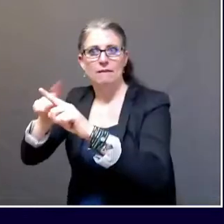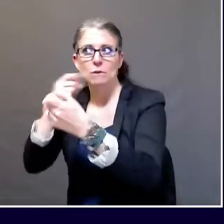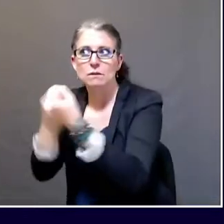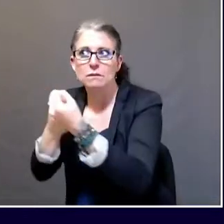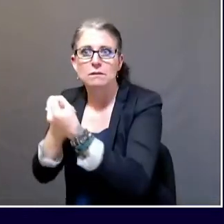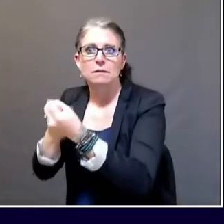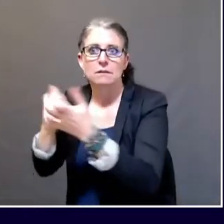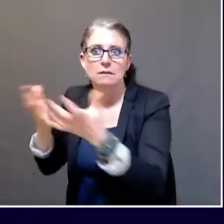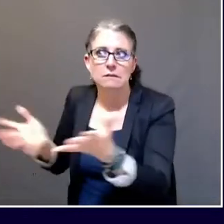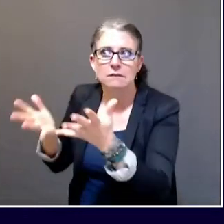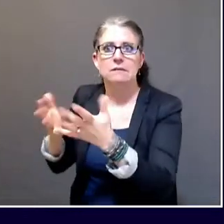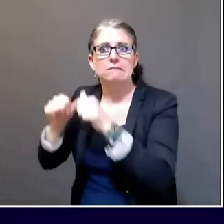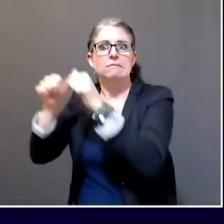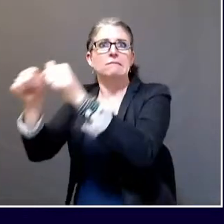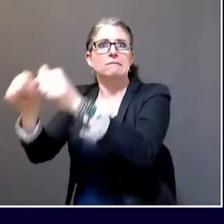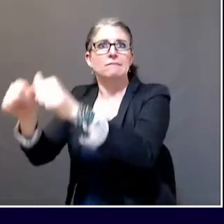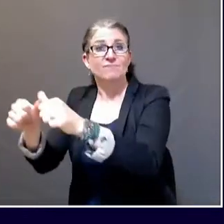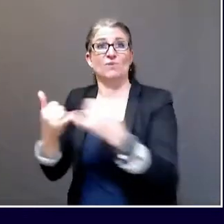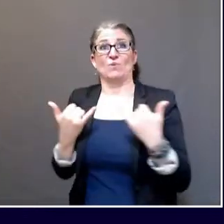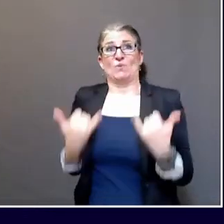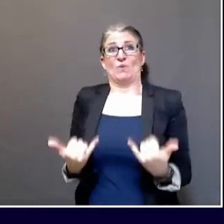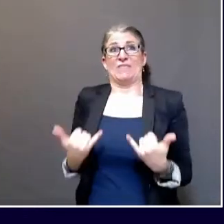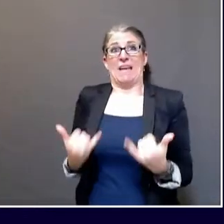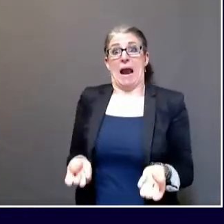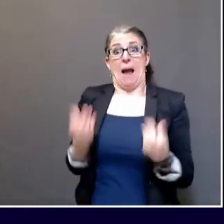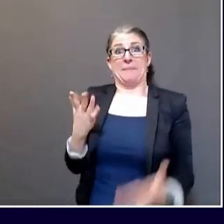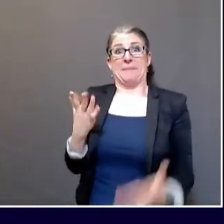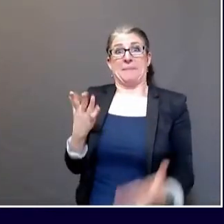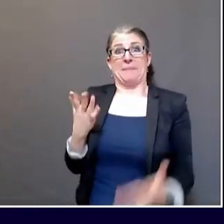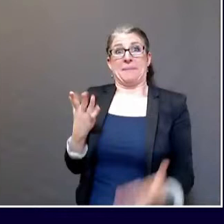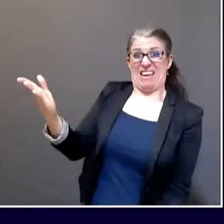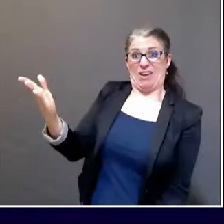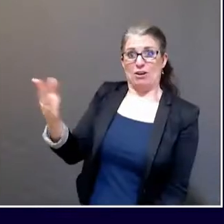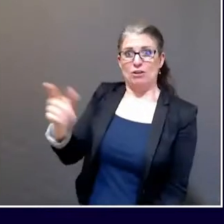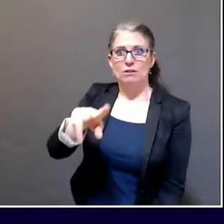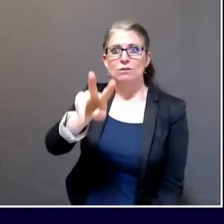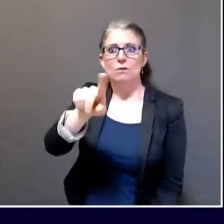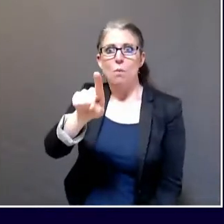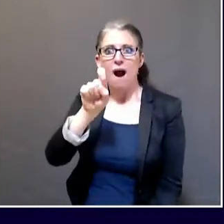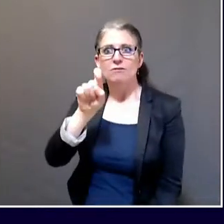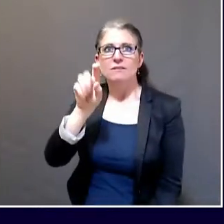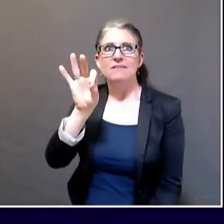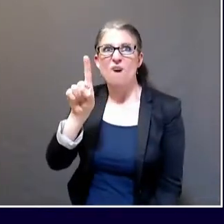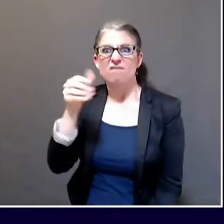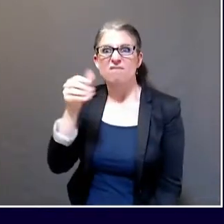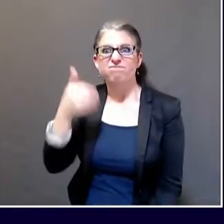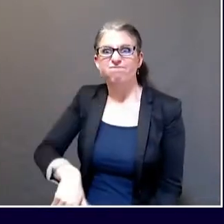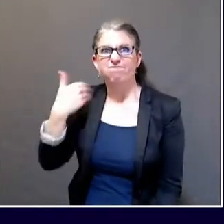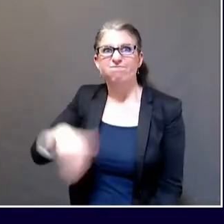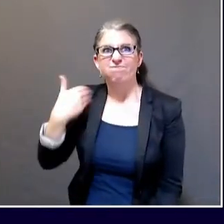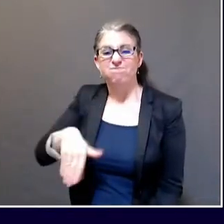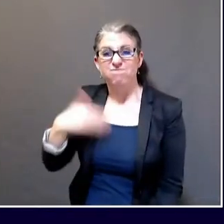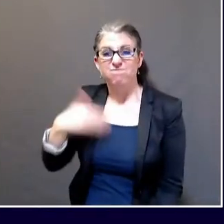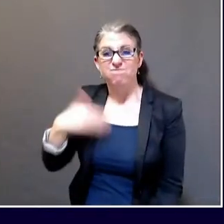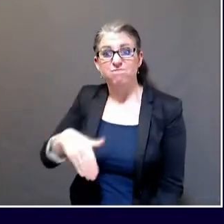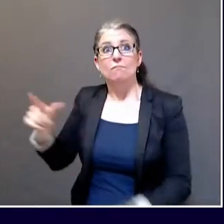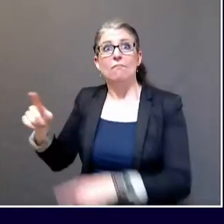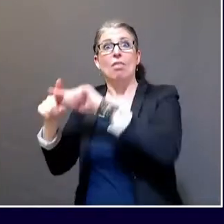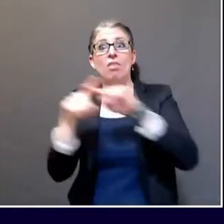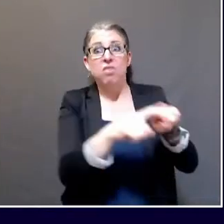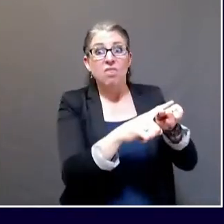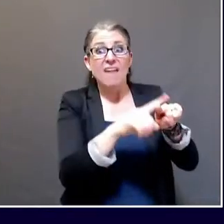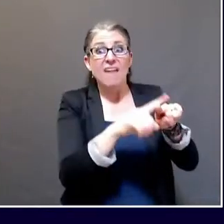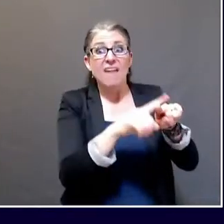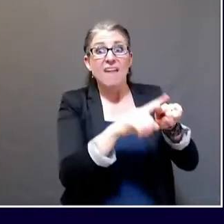191 people are hospitalized with COVID-19, 68 of whom are in the critical care unit, and 27 of whom are